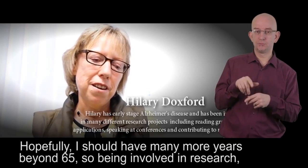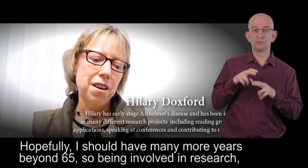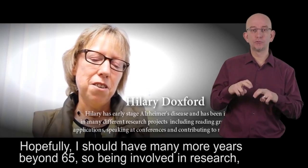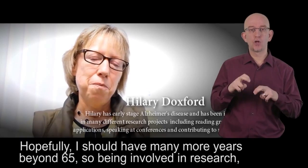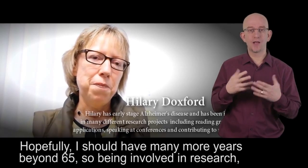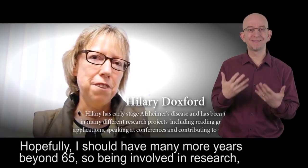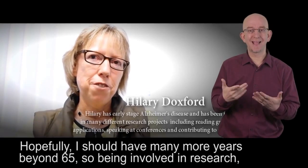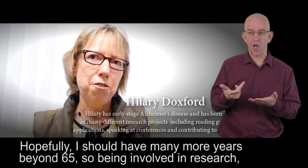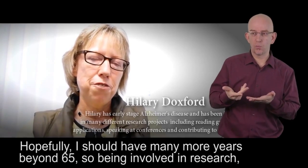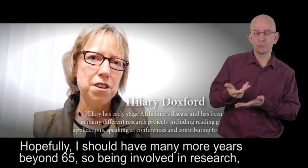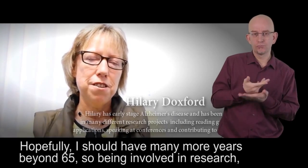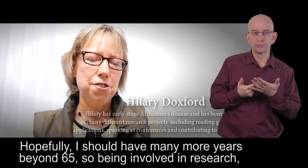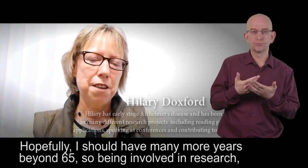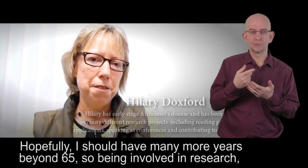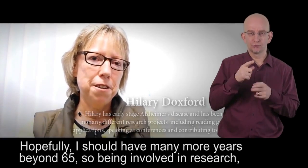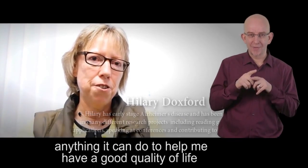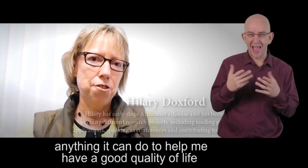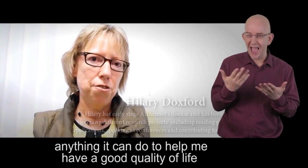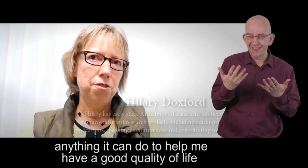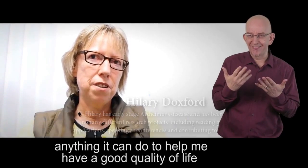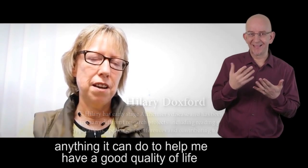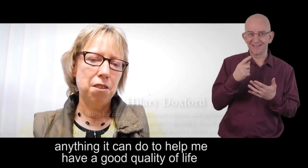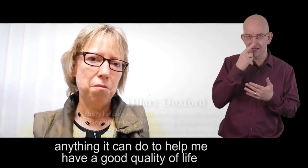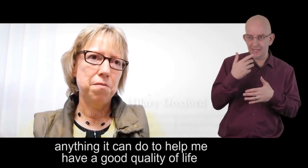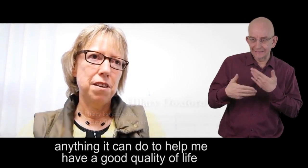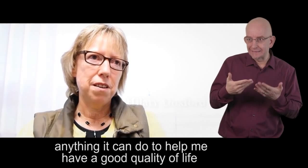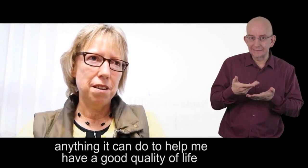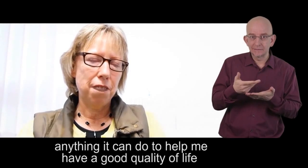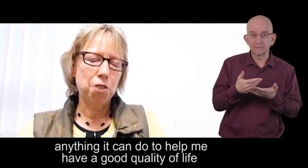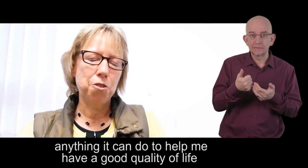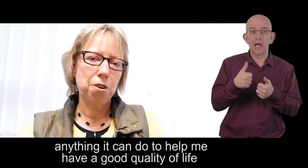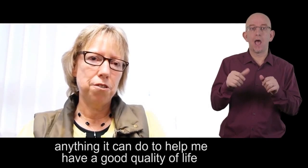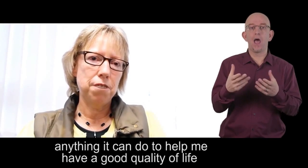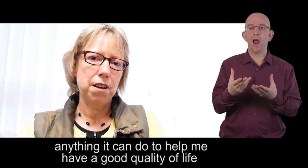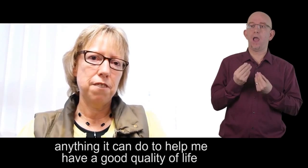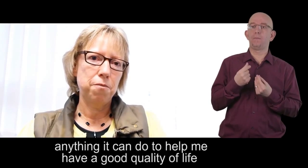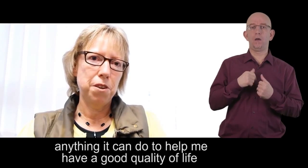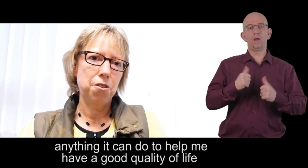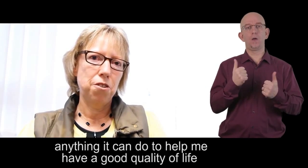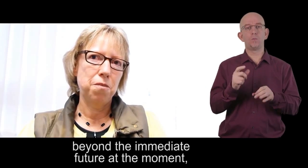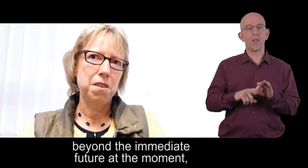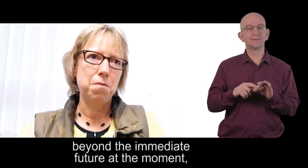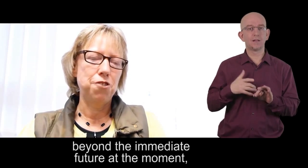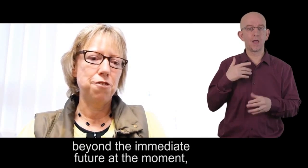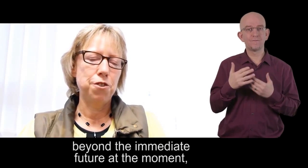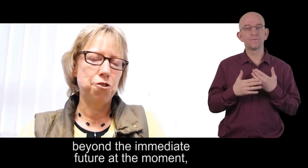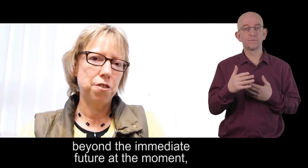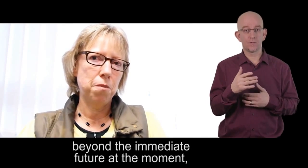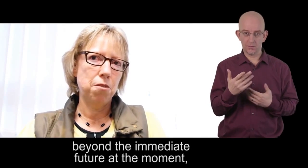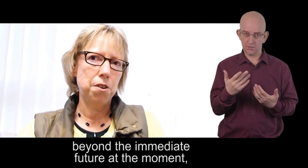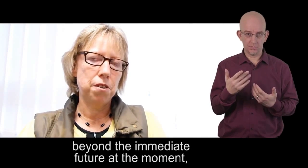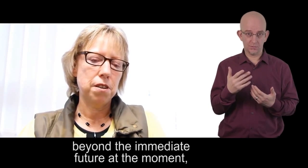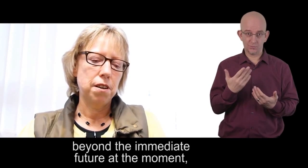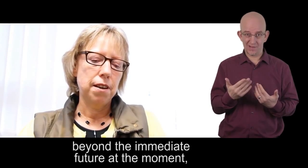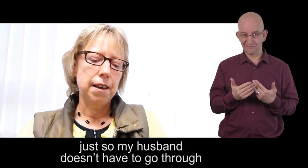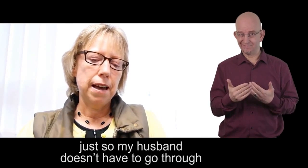being involved in research anything that can do to help me have a good quality of life beyond the immediate future